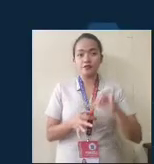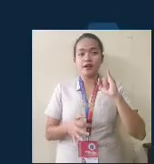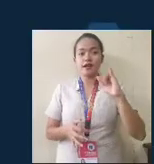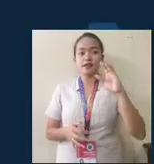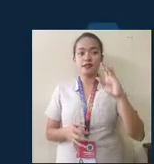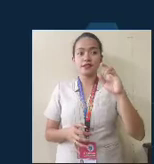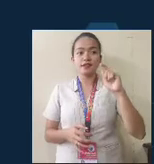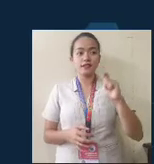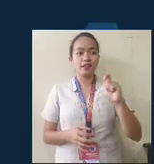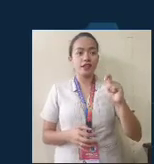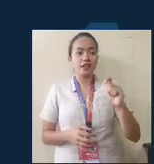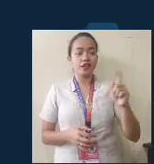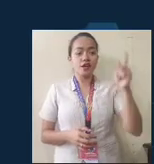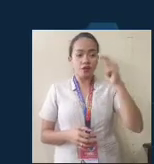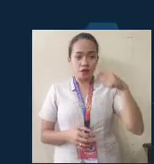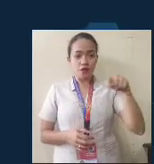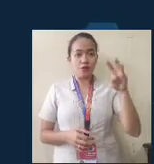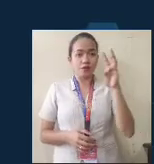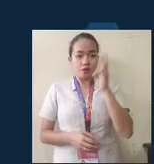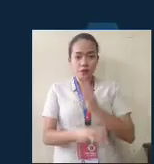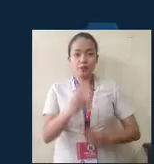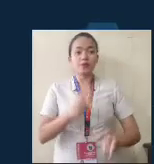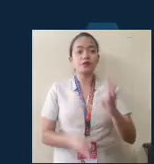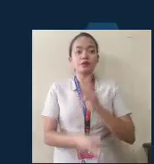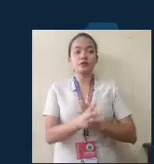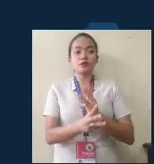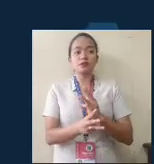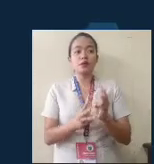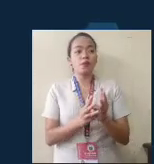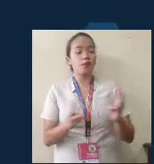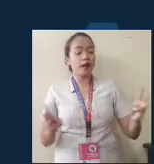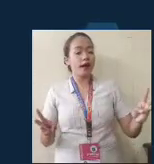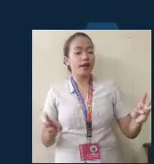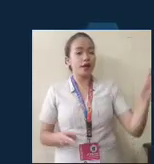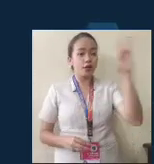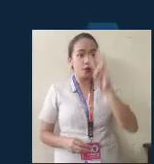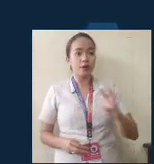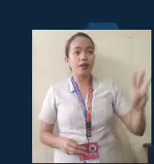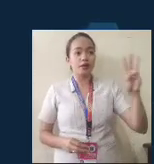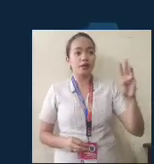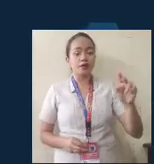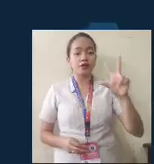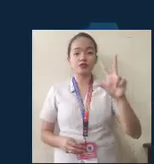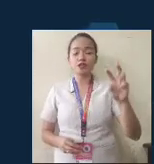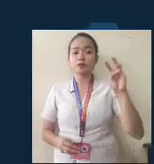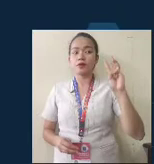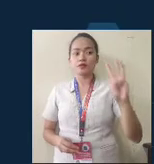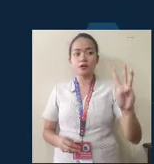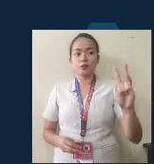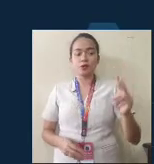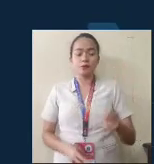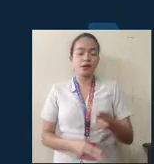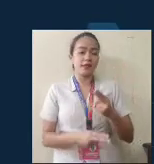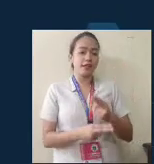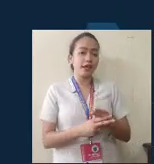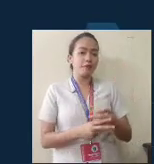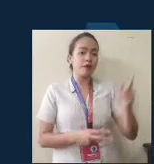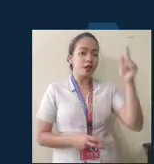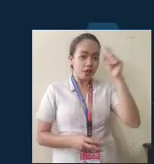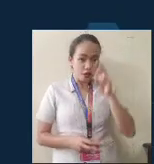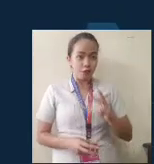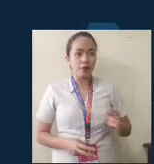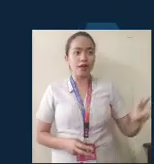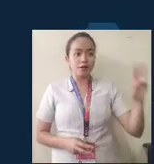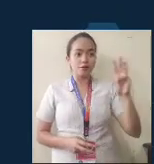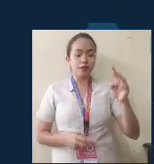Current state of ICT, the World Wide Web. World Wide Web, or triple W